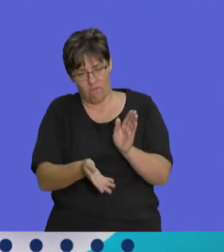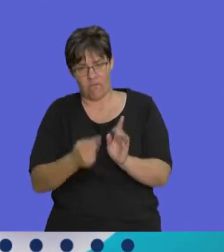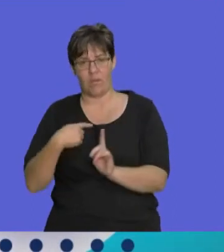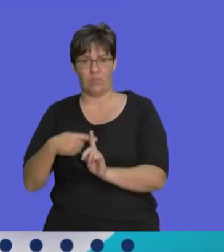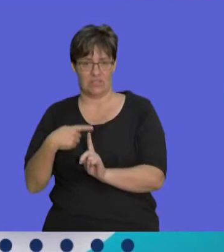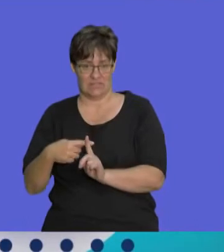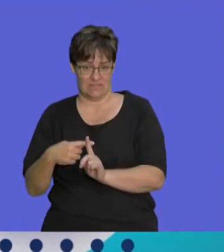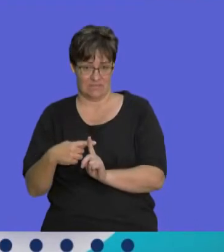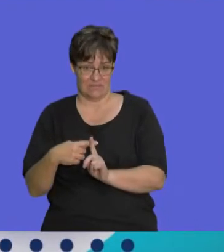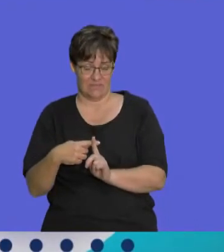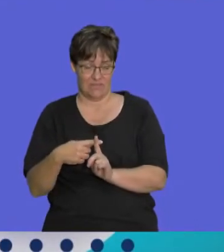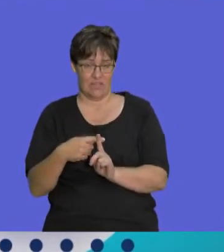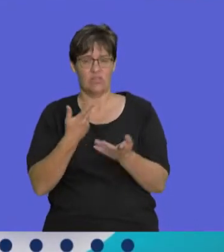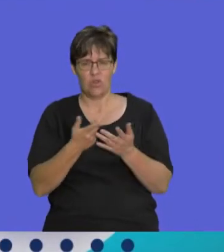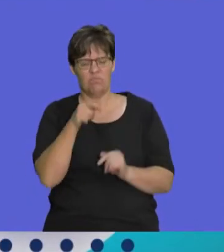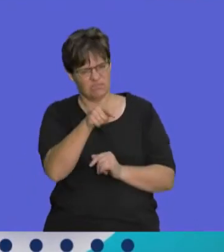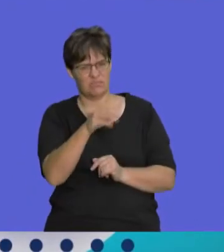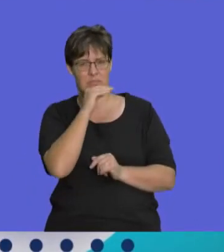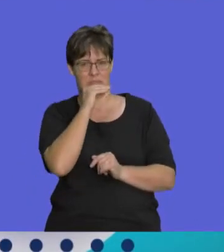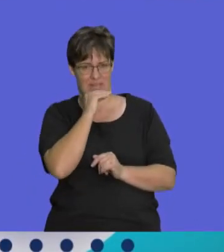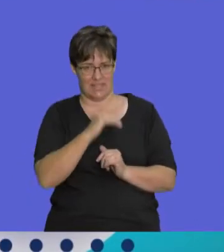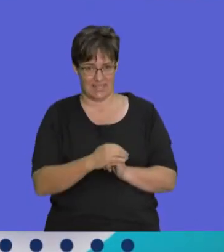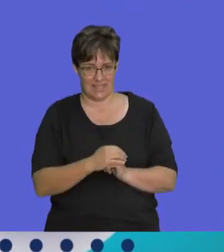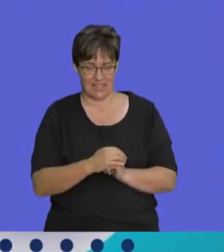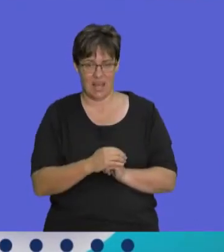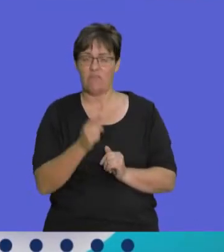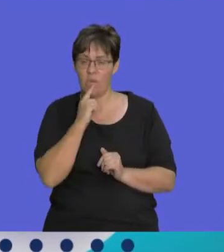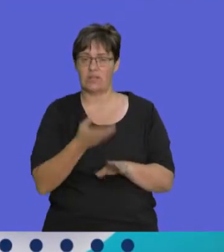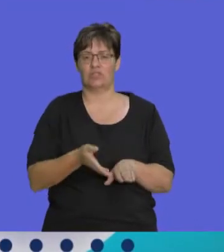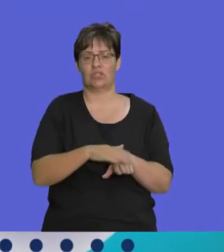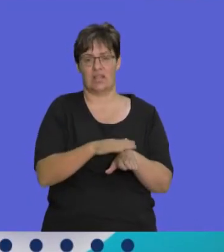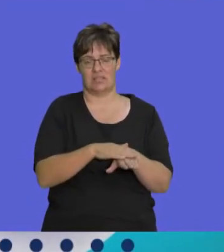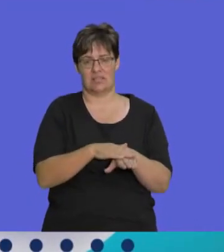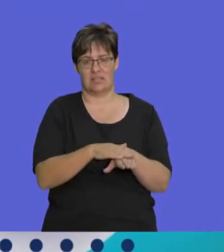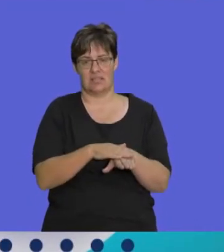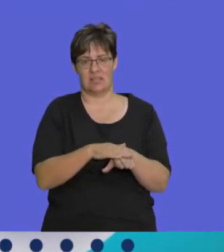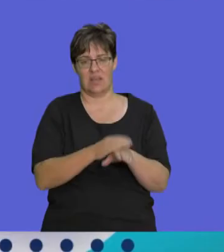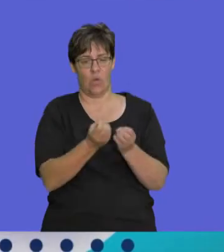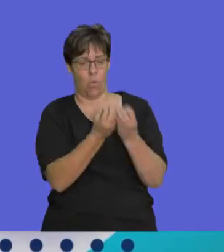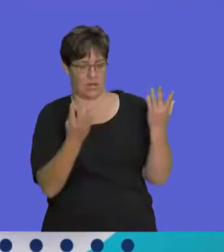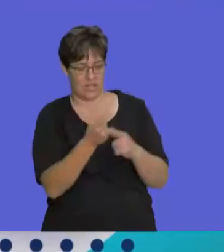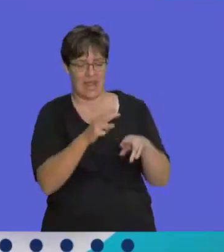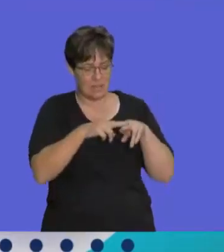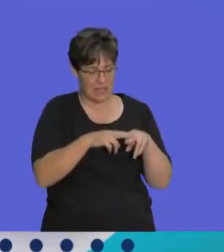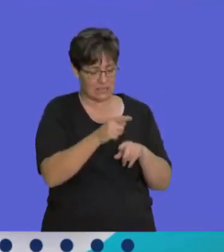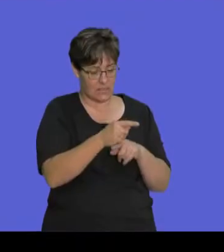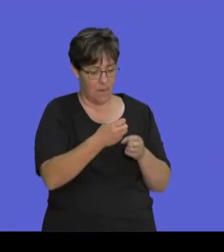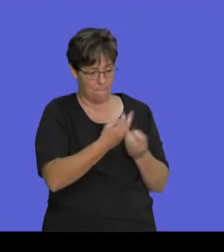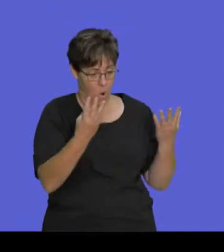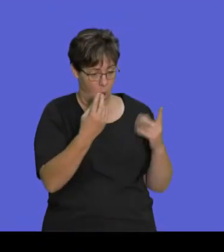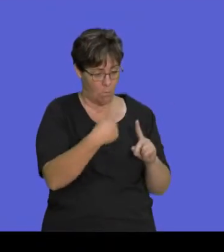a negative charge. So that's exactly what we mean when we say charge is quantized. Hence, it gives us the formula,